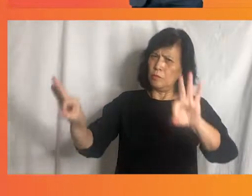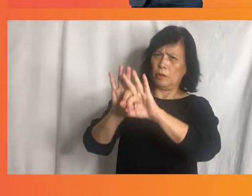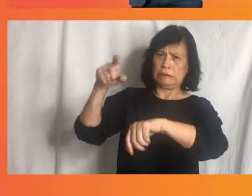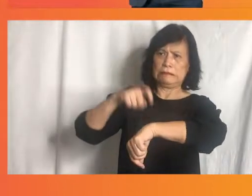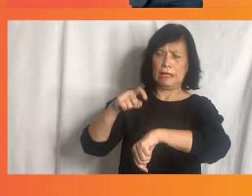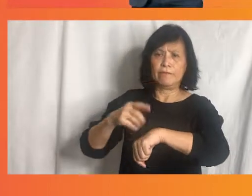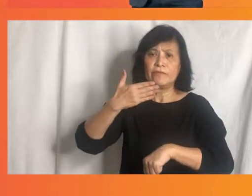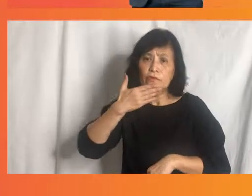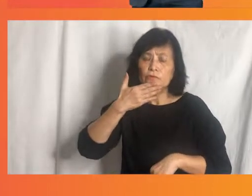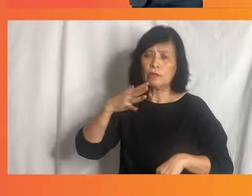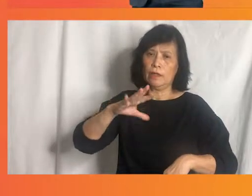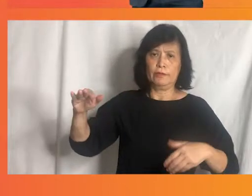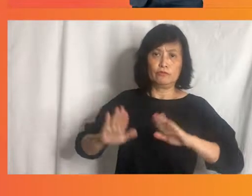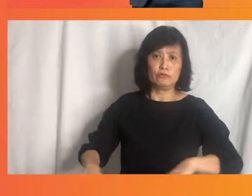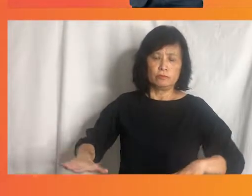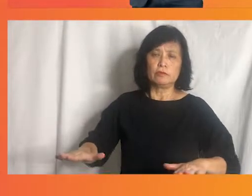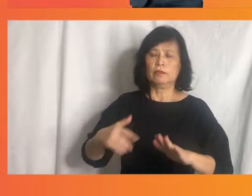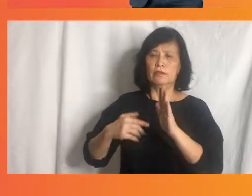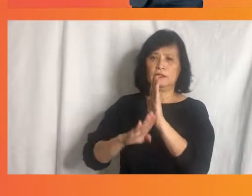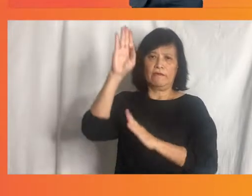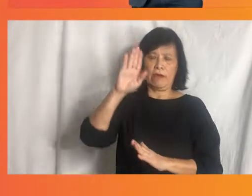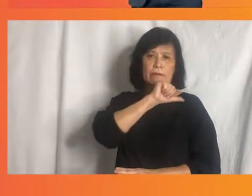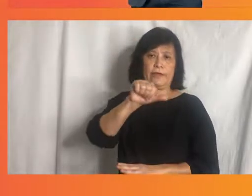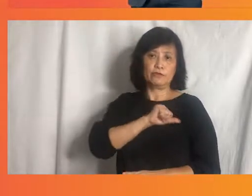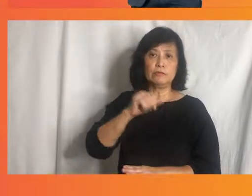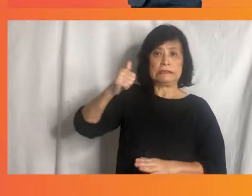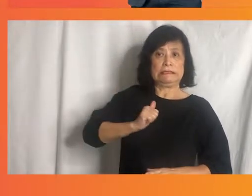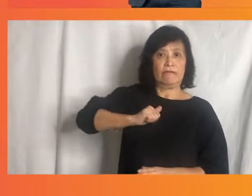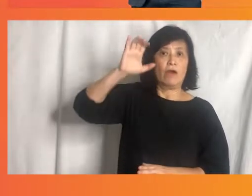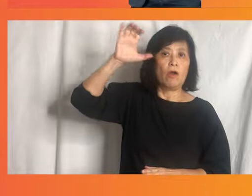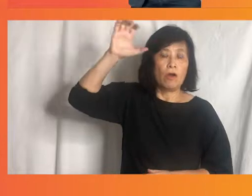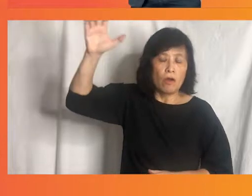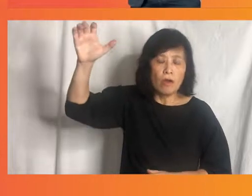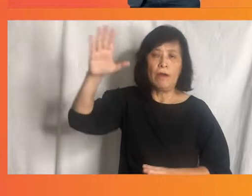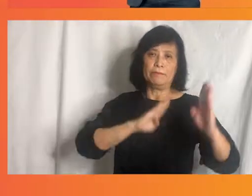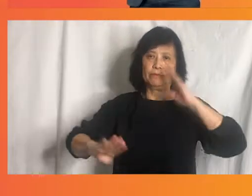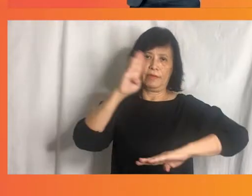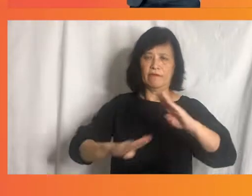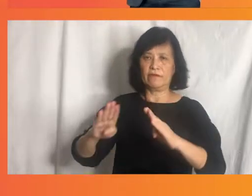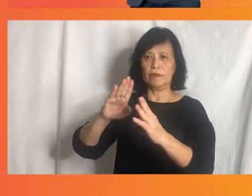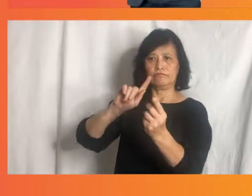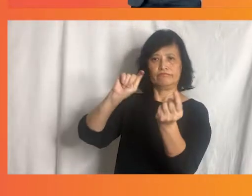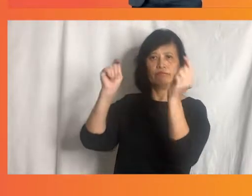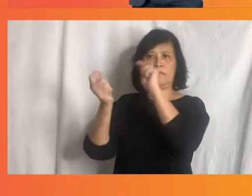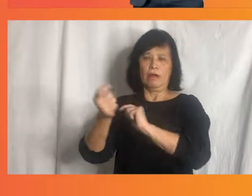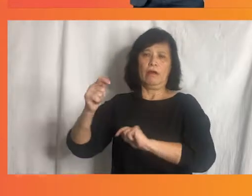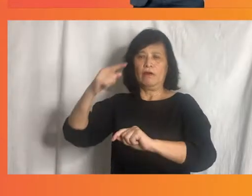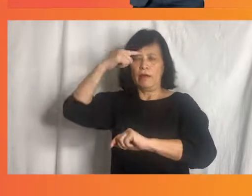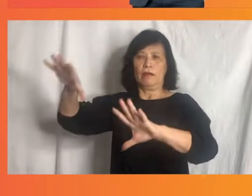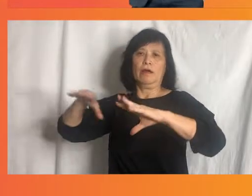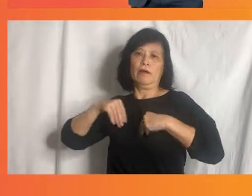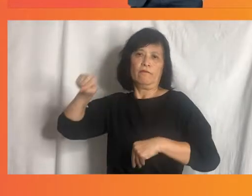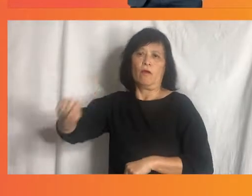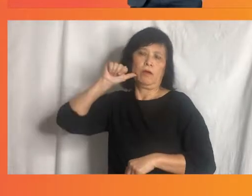youth develop self-concept, attitudes, and behaviors that they will likely transfer into adulthood. Now, it